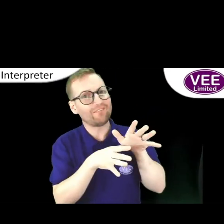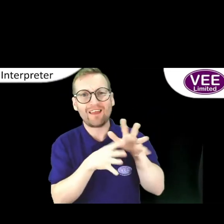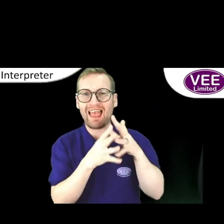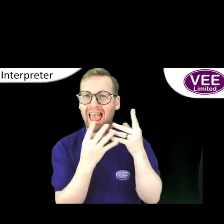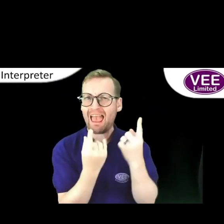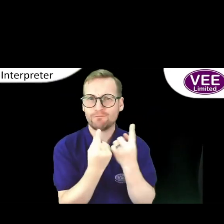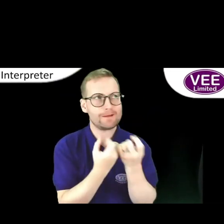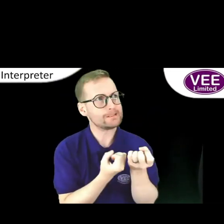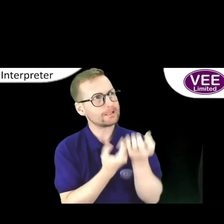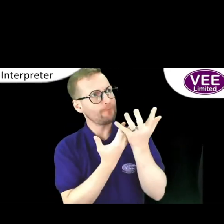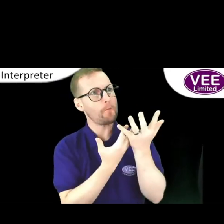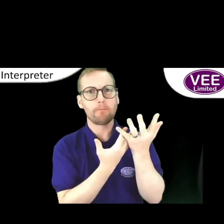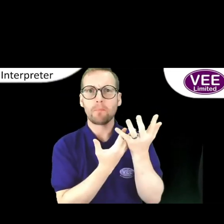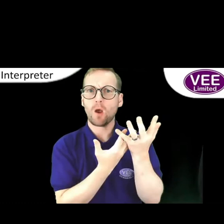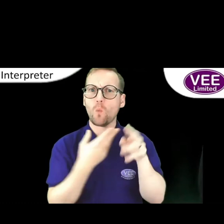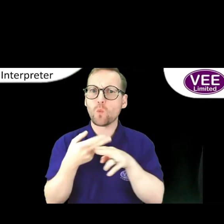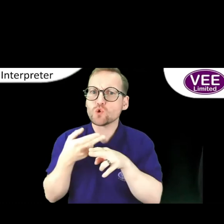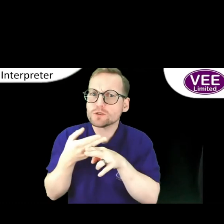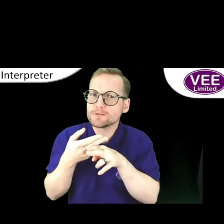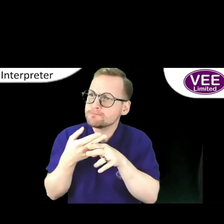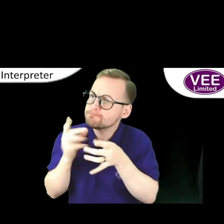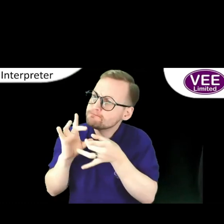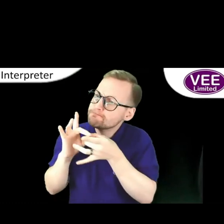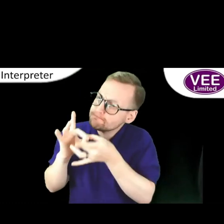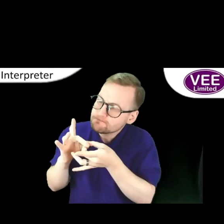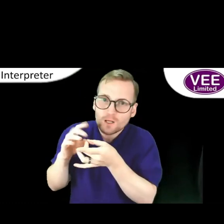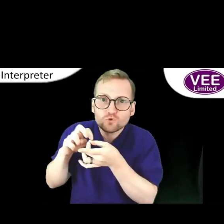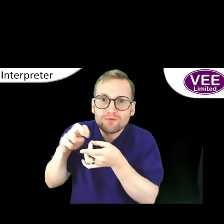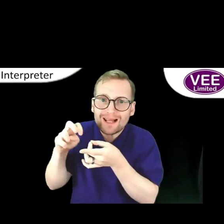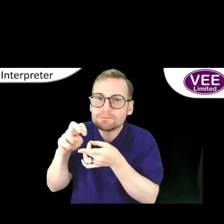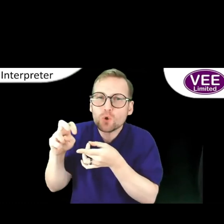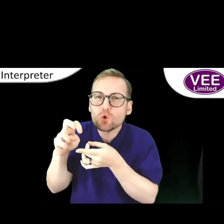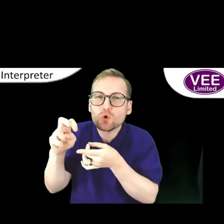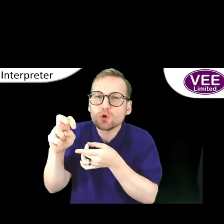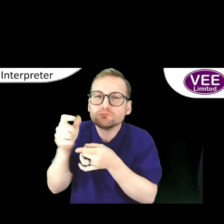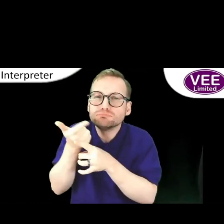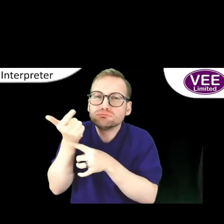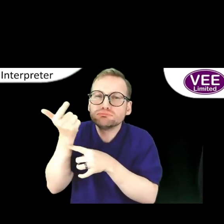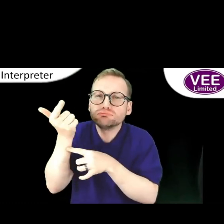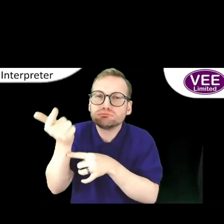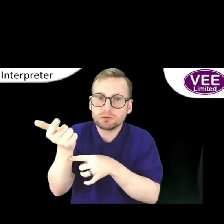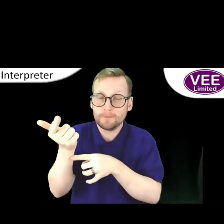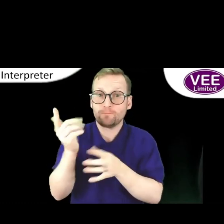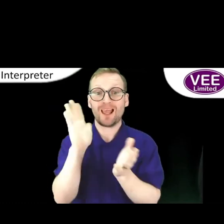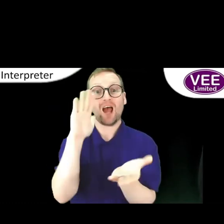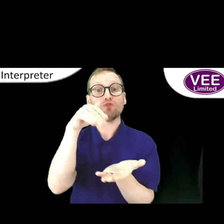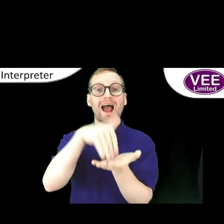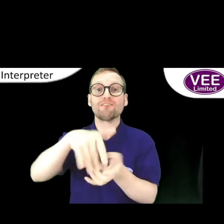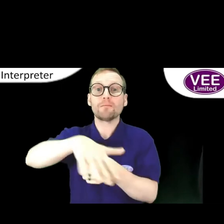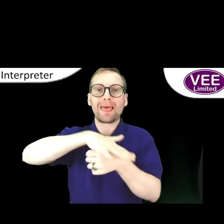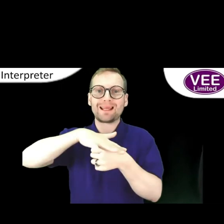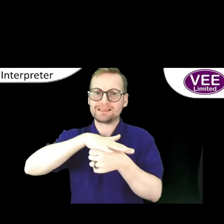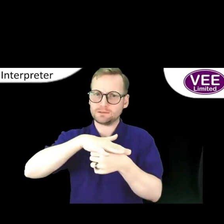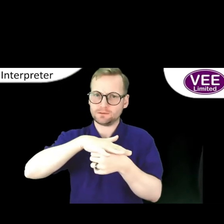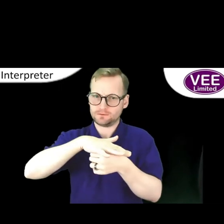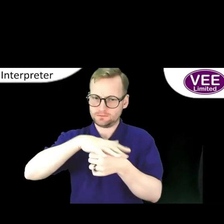everything on a piece of wood, being able to transport you and your family overseas, and to arrive, often